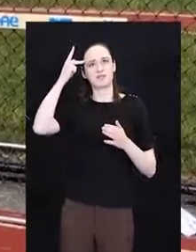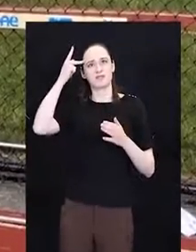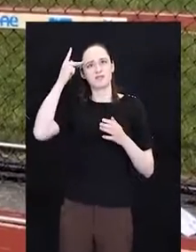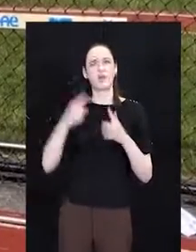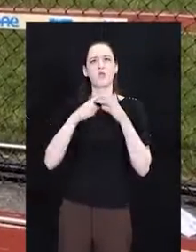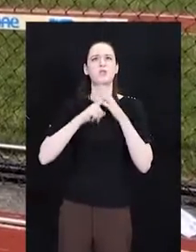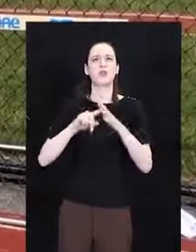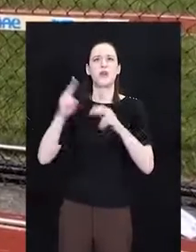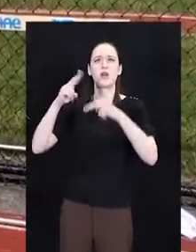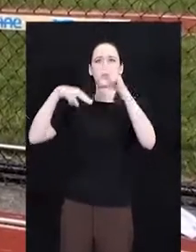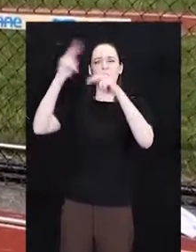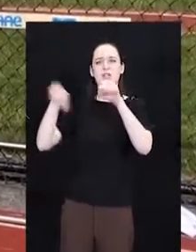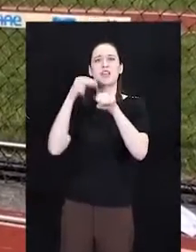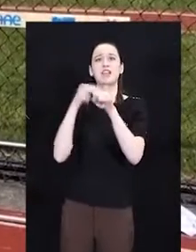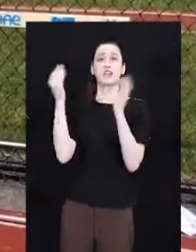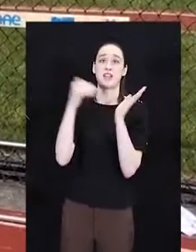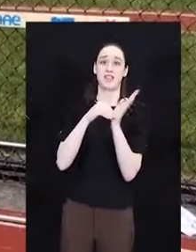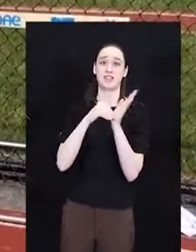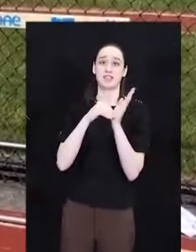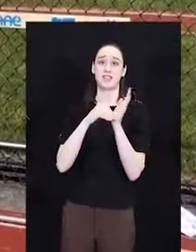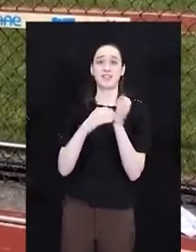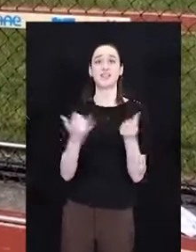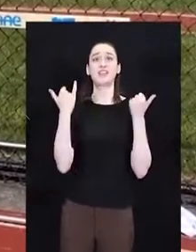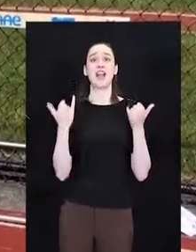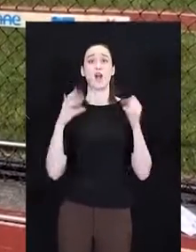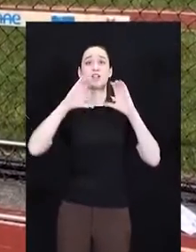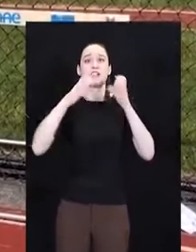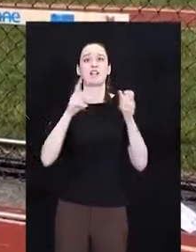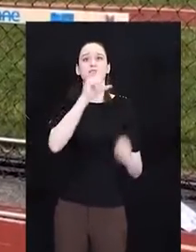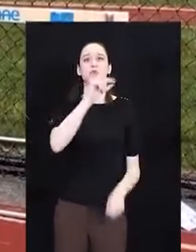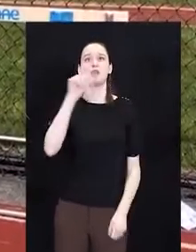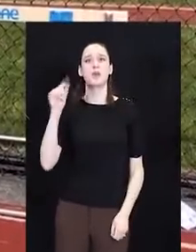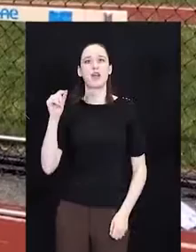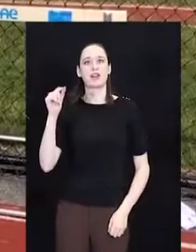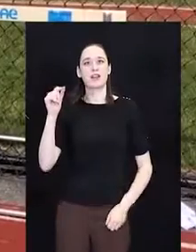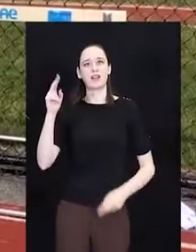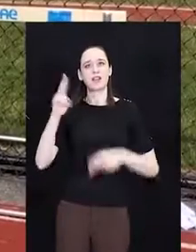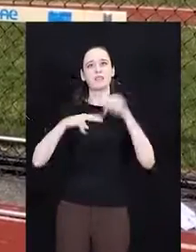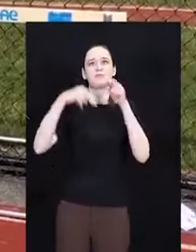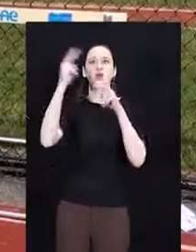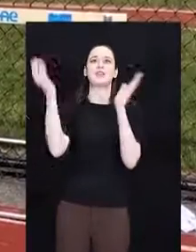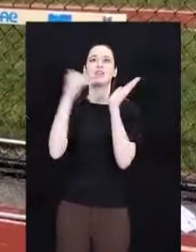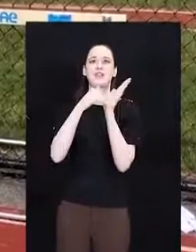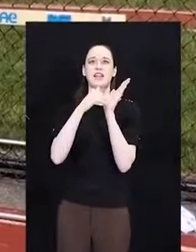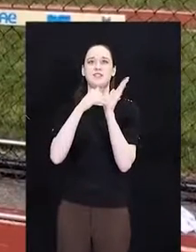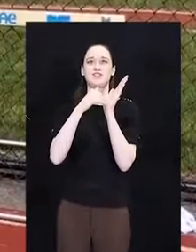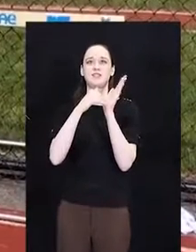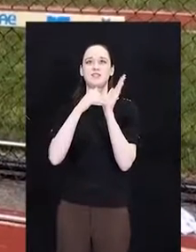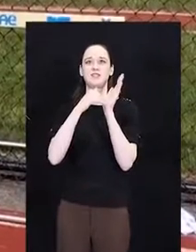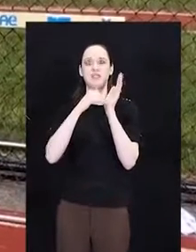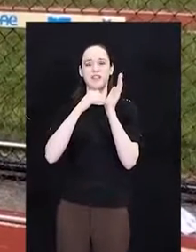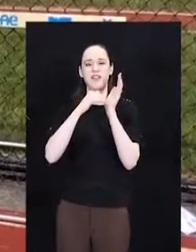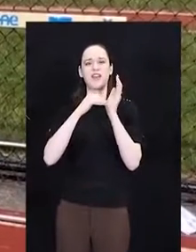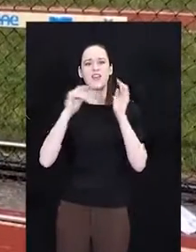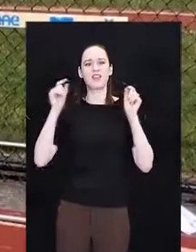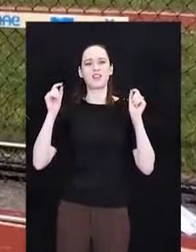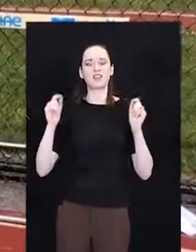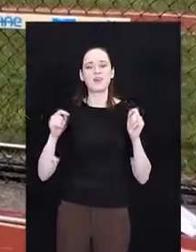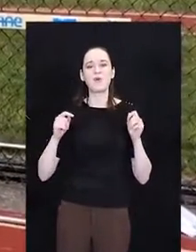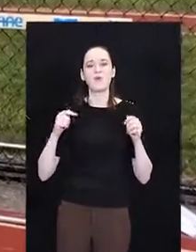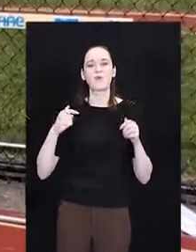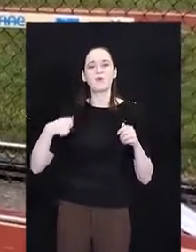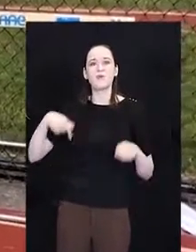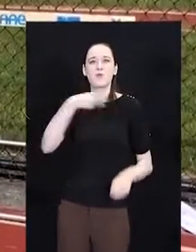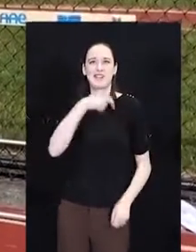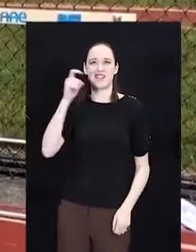sparked a spirit of togetherness as it began rebuilding this nation. Today, the class of 2020 is also beginning our own reconstruction.